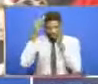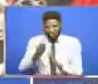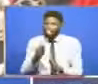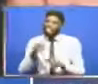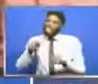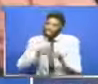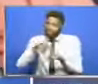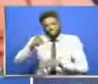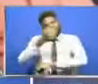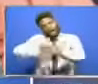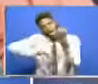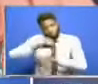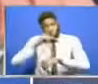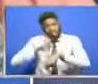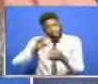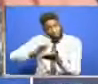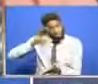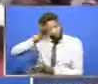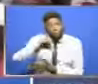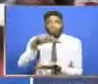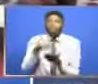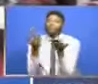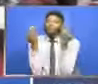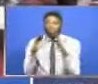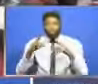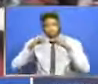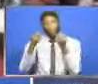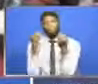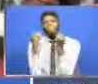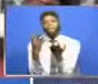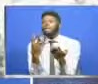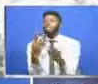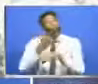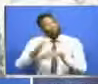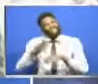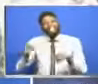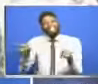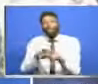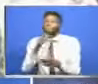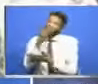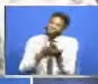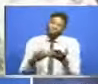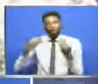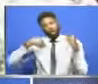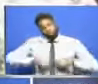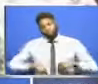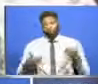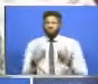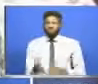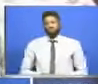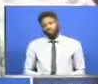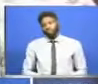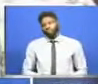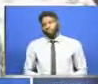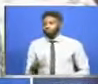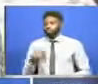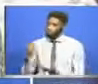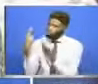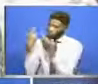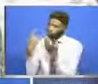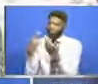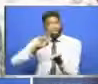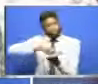money allocated to them, regretting that a lot is being wasted and looted. I hope the resources that have been given to